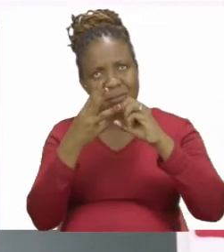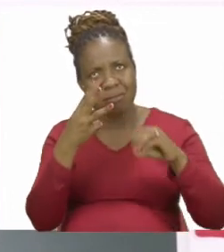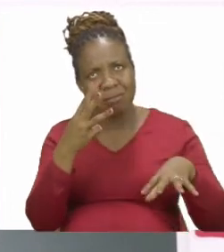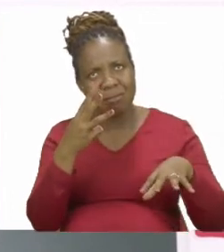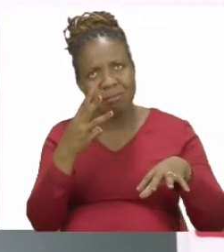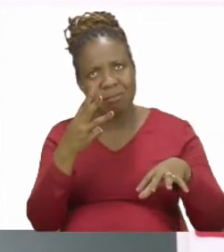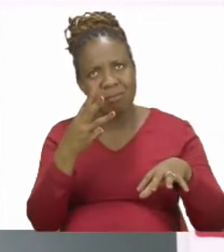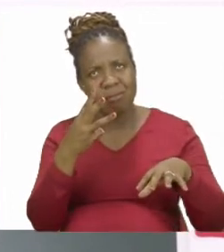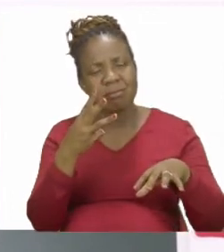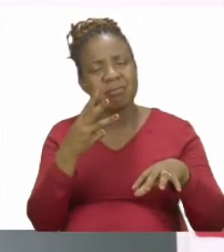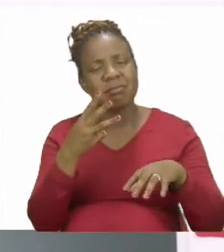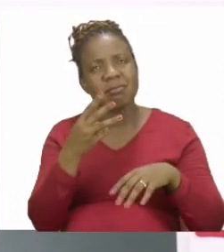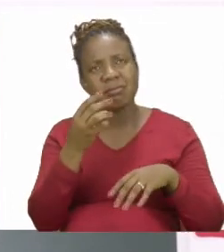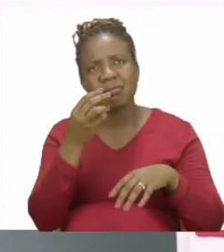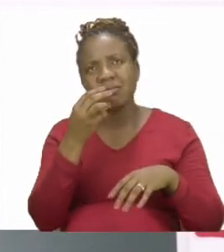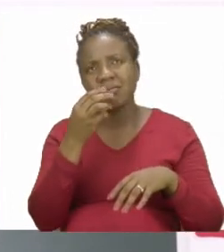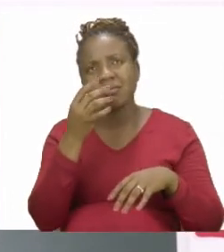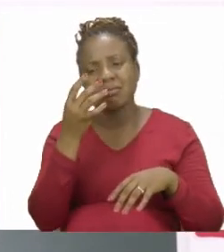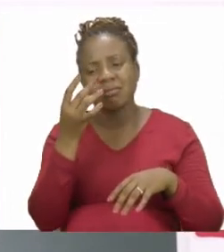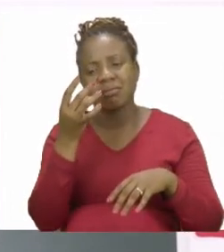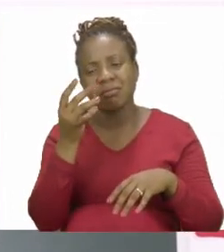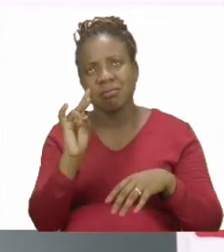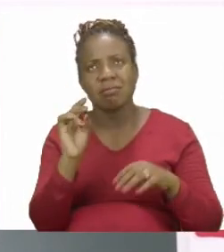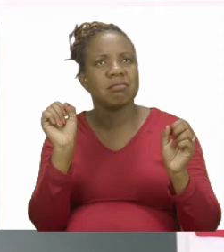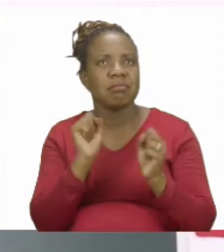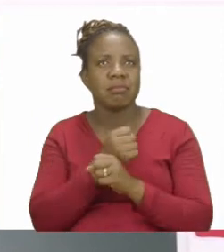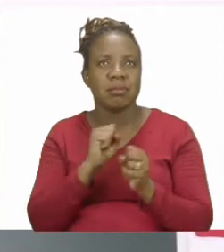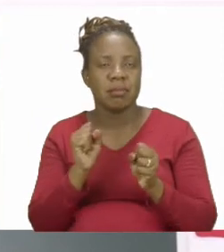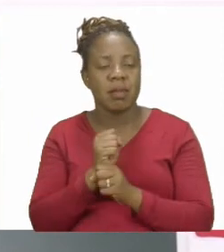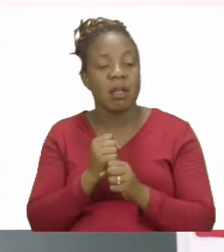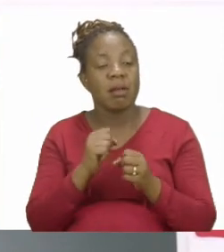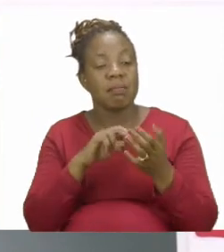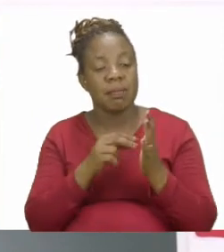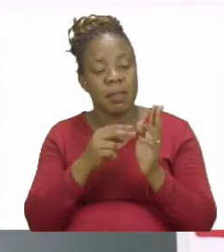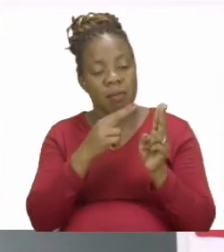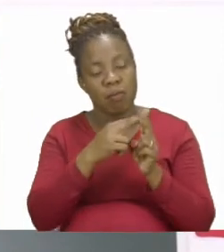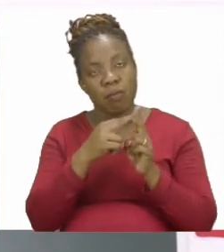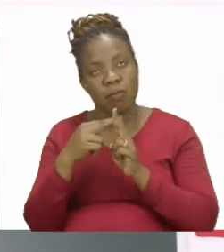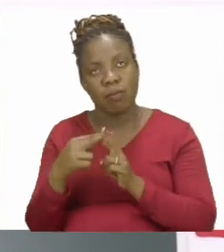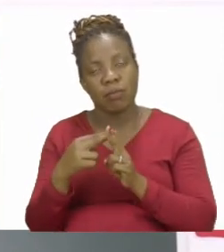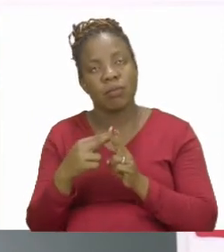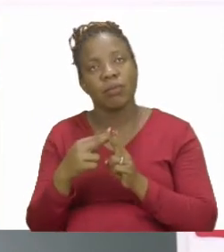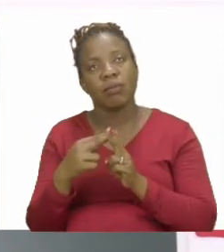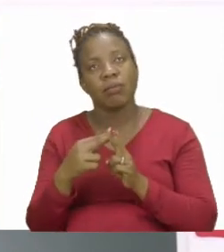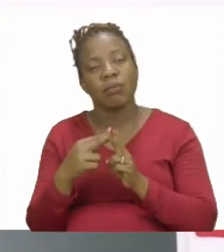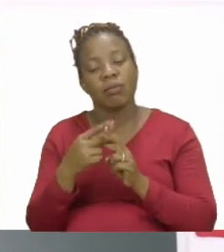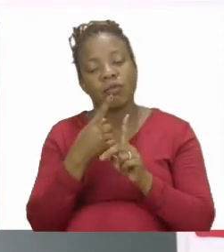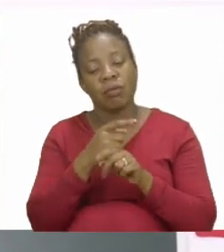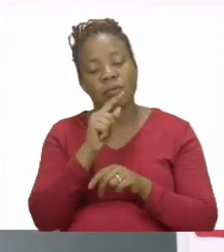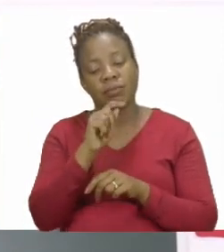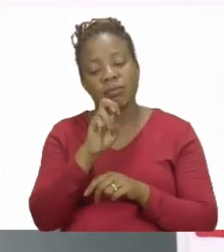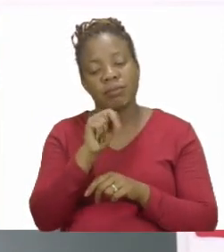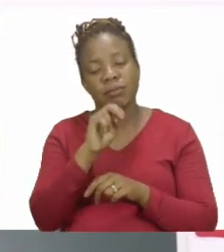have to go to 4 and borrow. So if we borrow 1, then we have